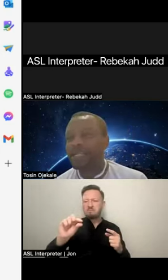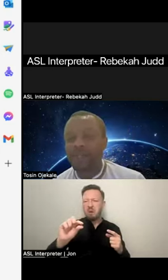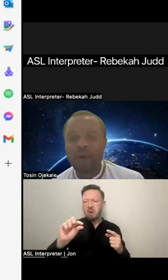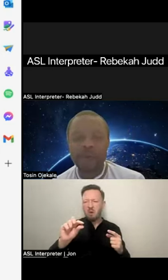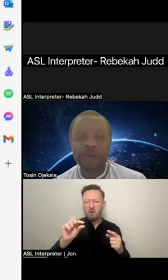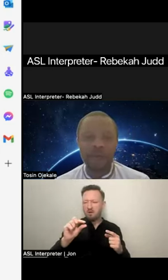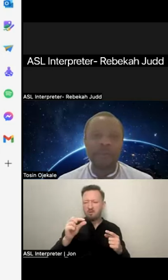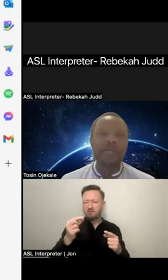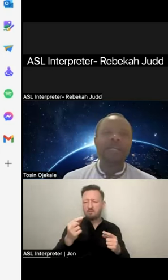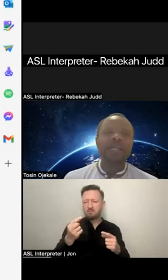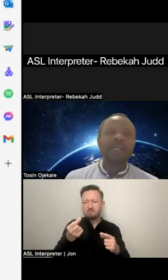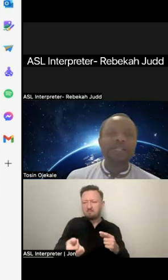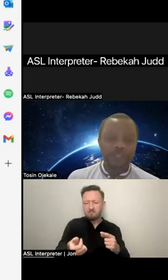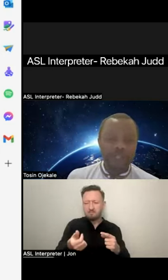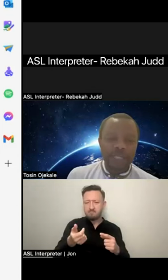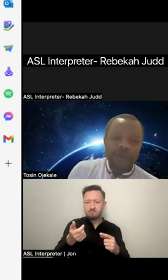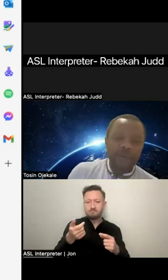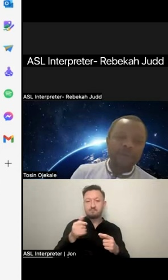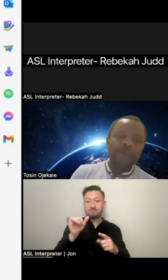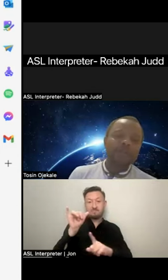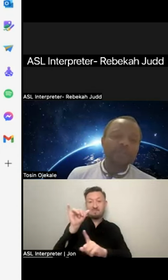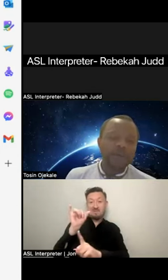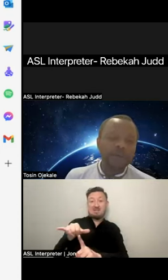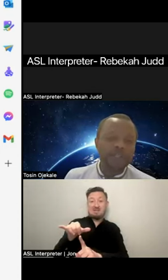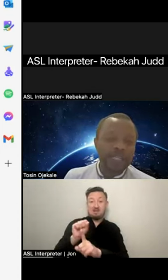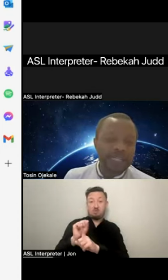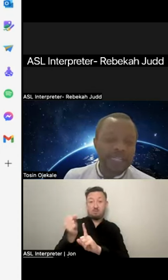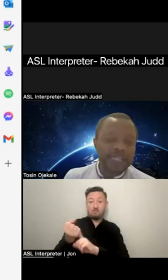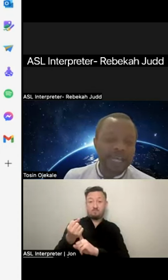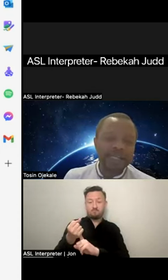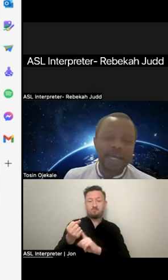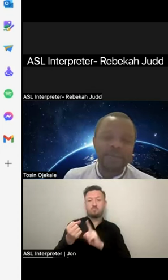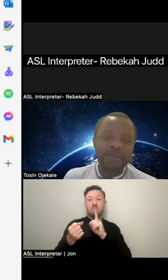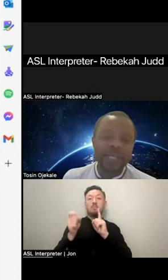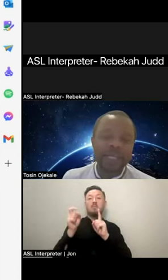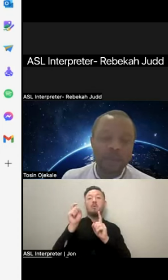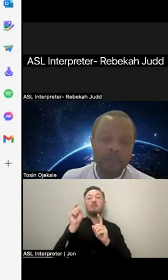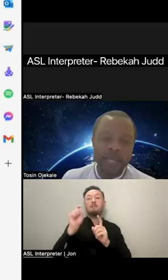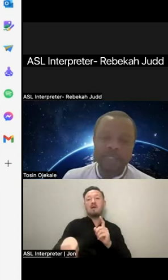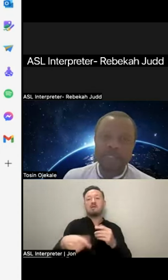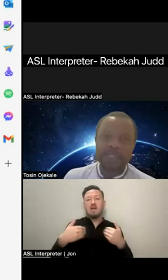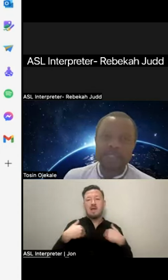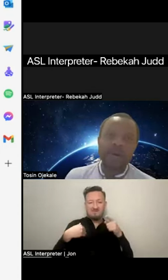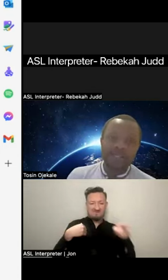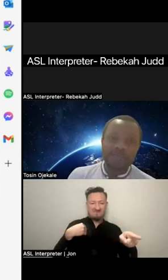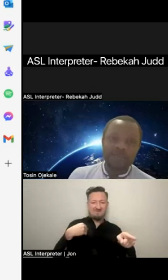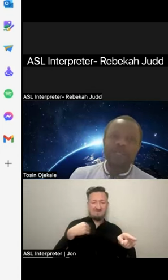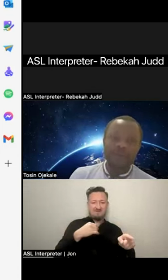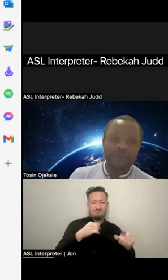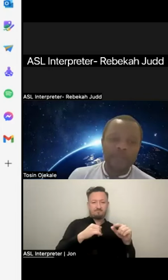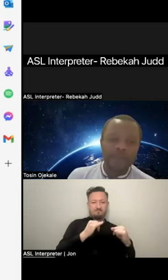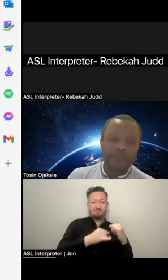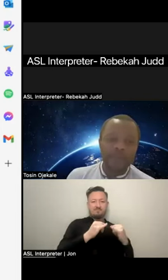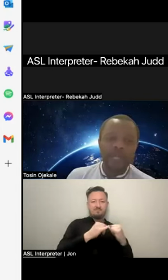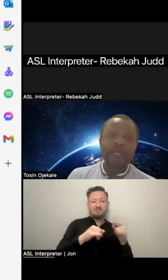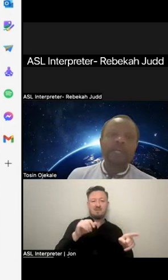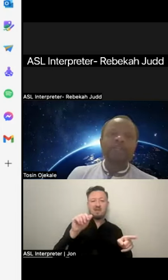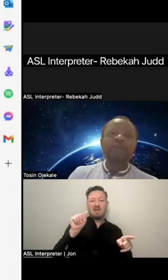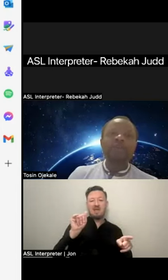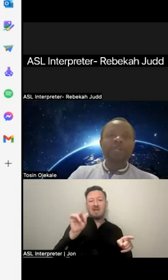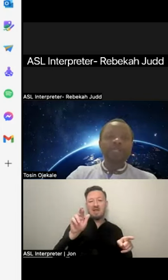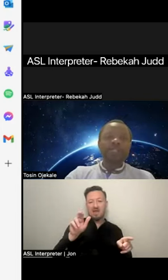where it is coming from. In such scenario, you are going to need this air sampling equipment or aspirator.